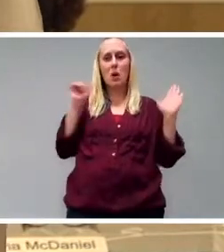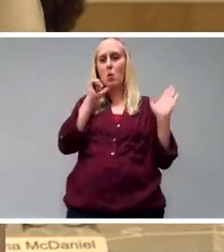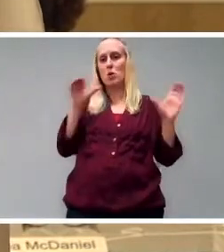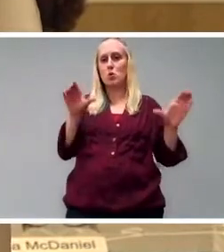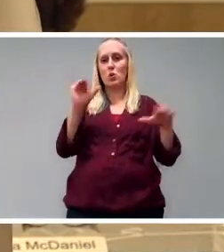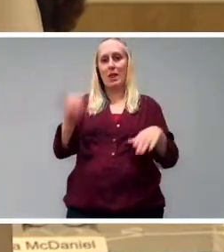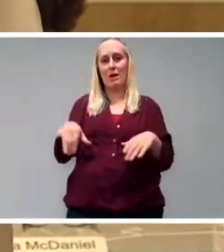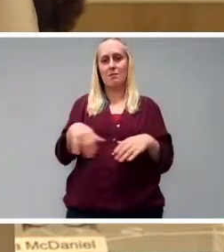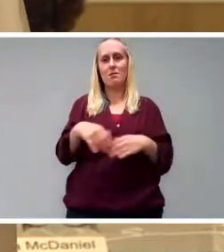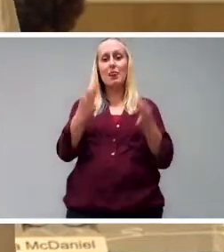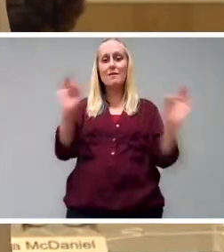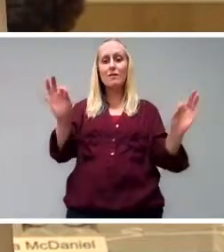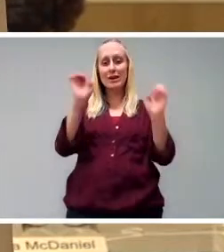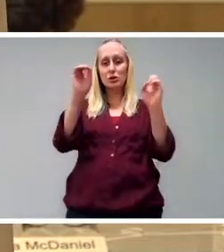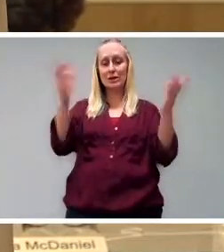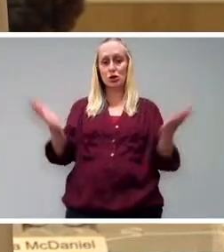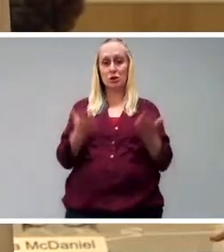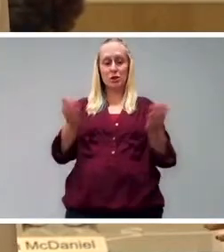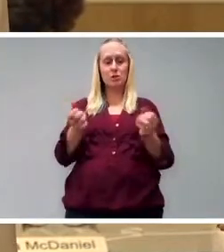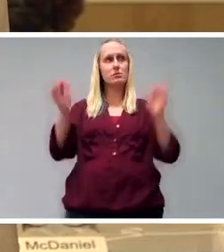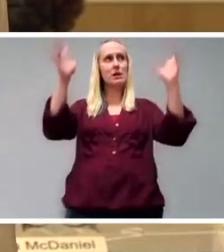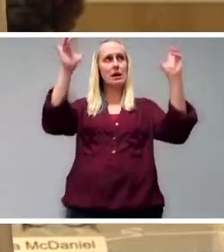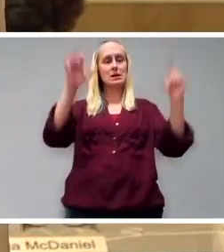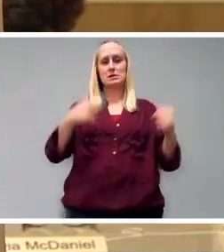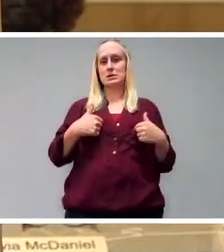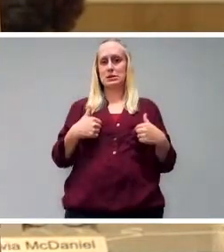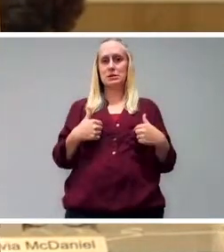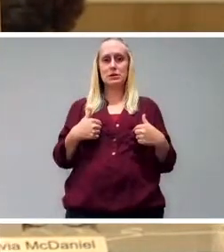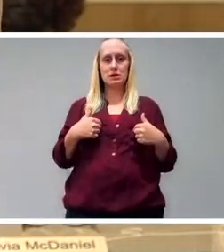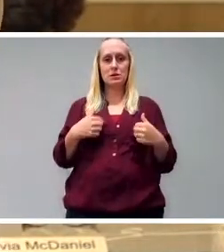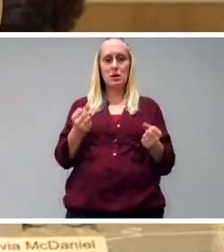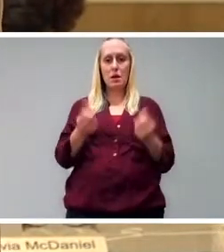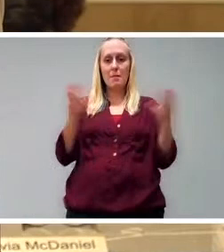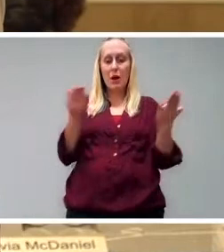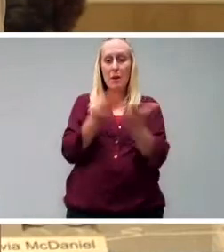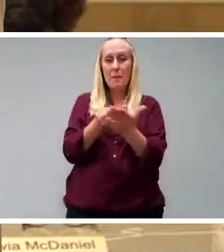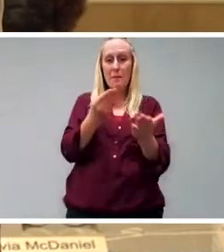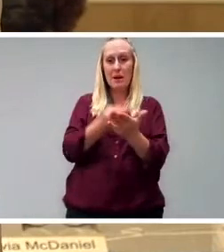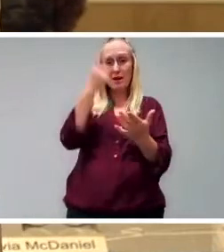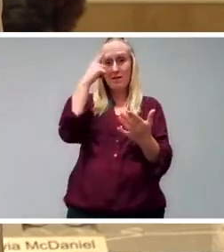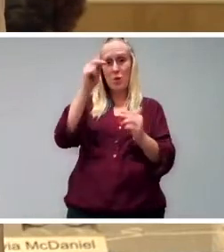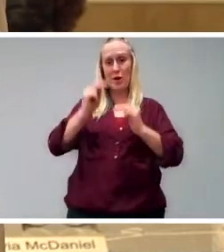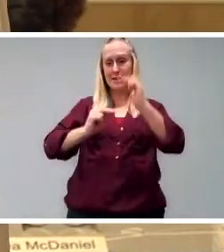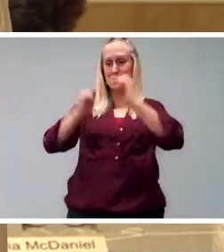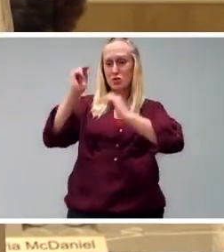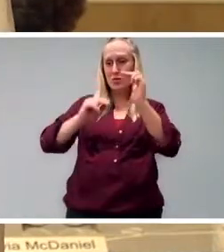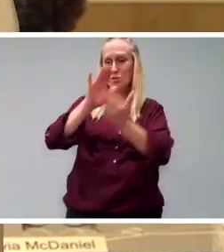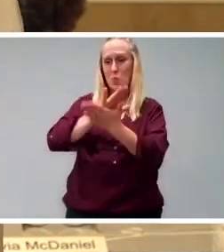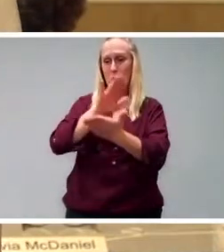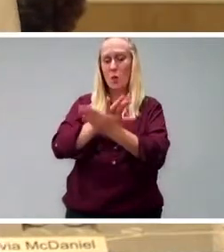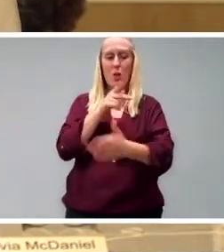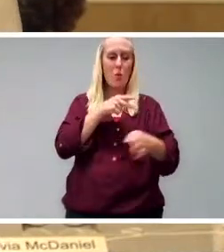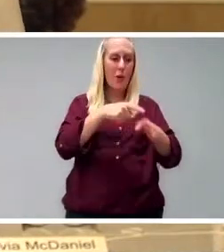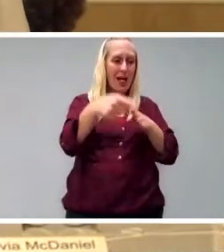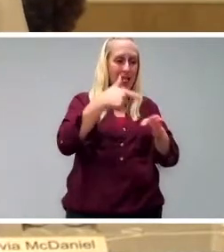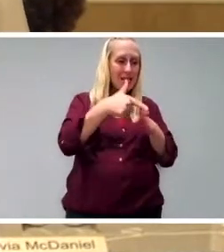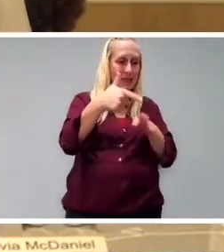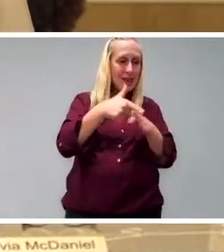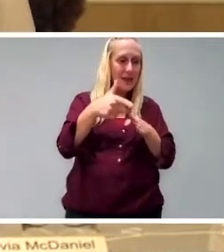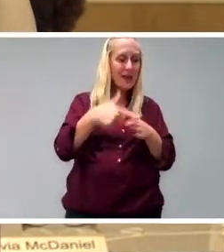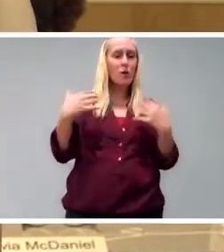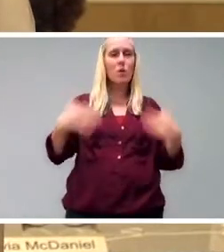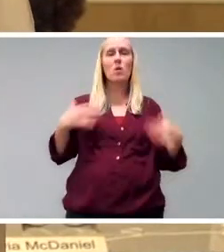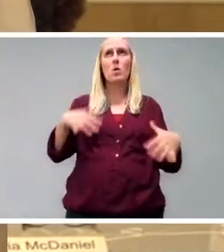here is amazing. I mean, like, the amount of money that it costs to go to, like, construction school or, like, welding and stuff is just